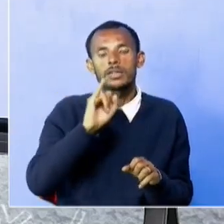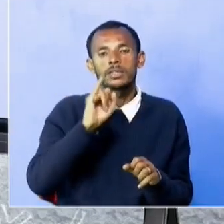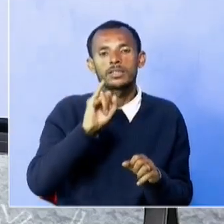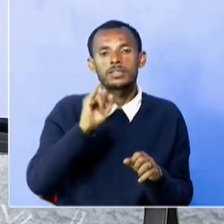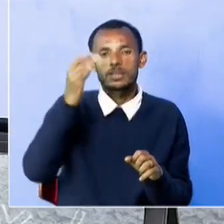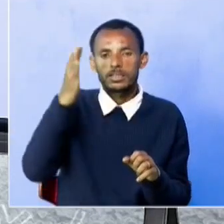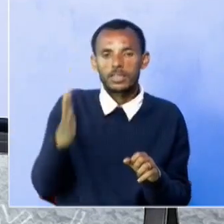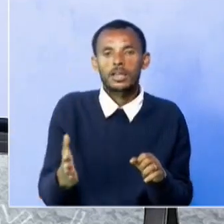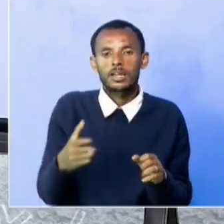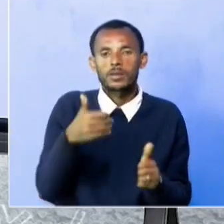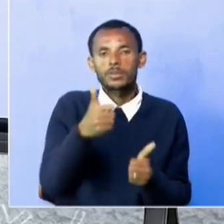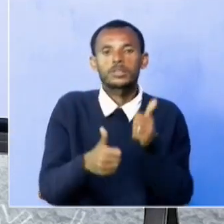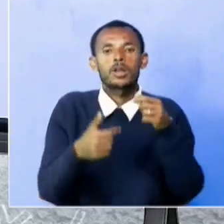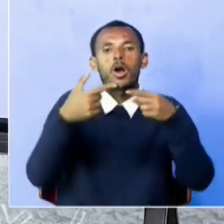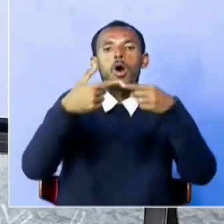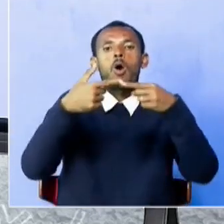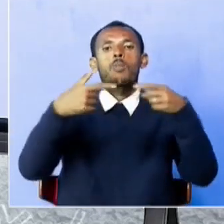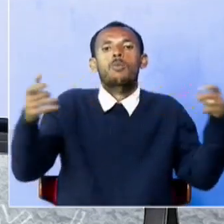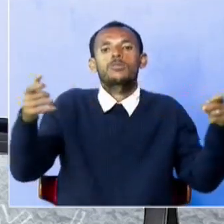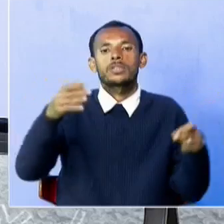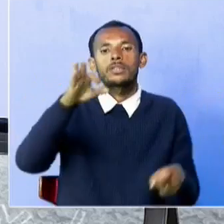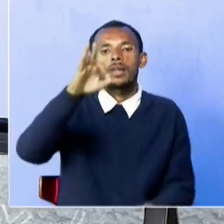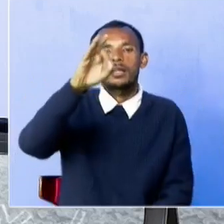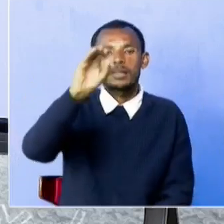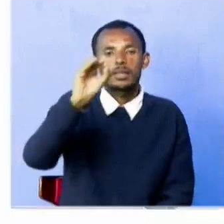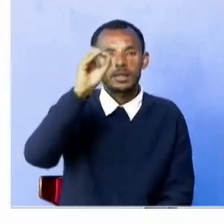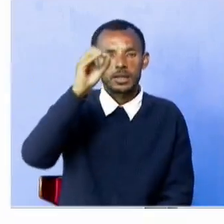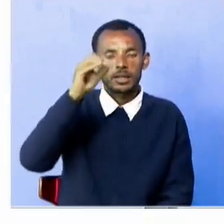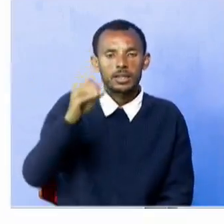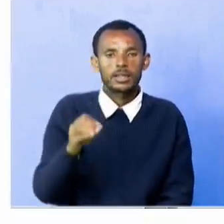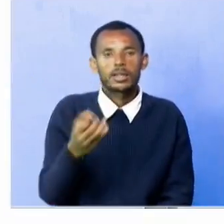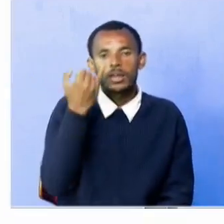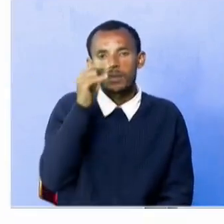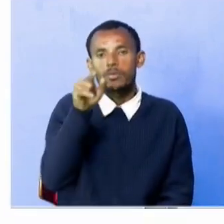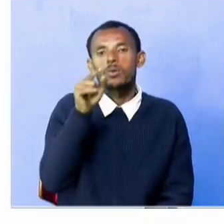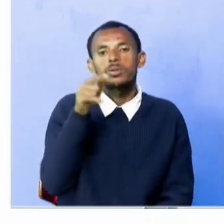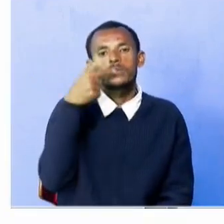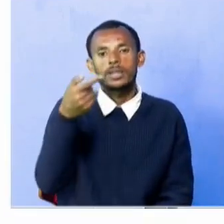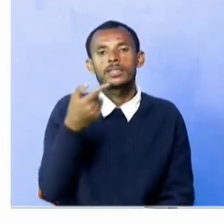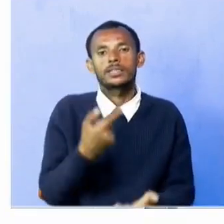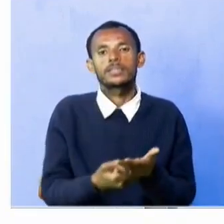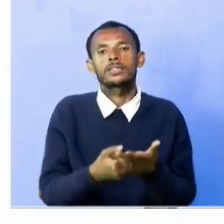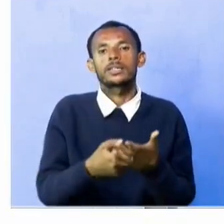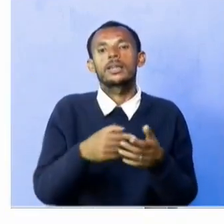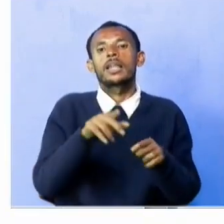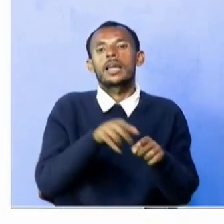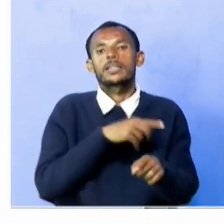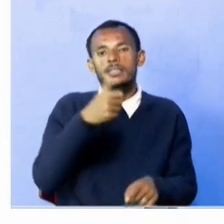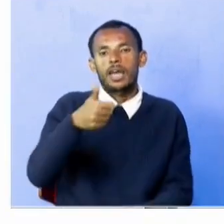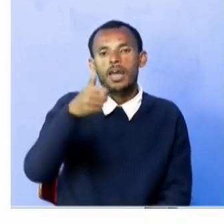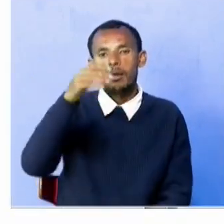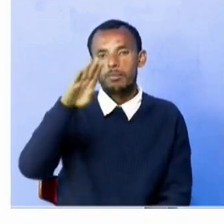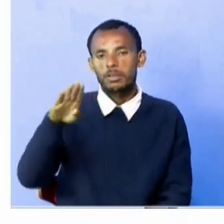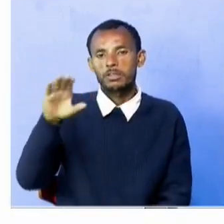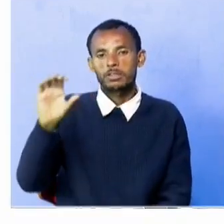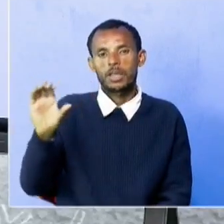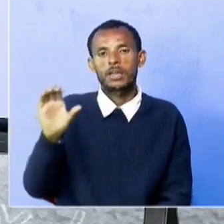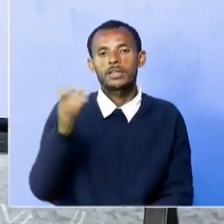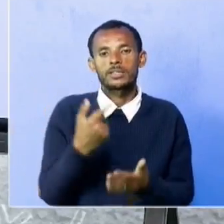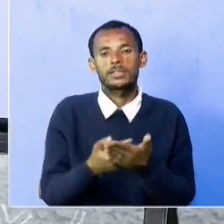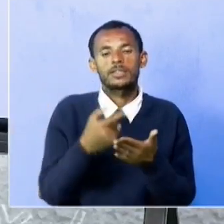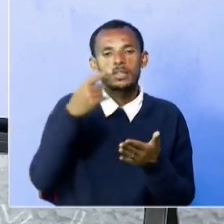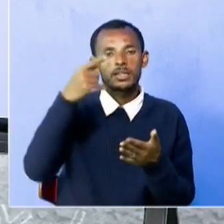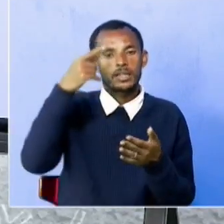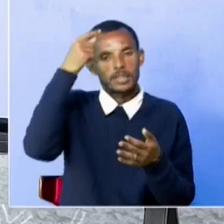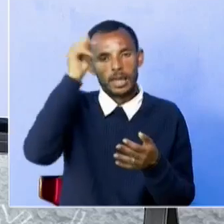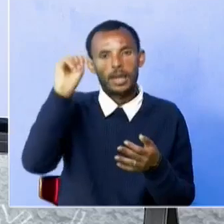side which is opposite to 90 degrees. Okay, if you say this is length A, this is B, and this is C, this theorem